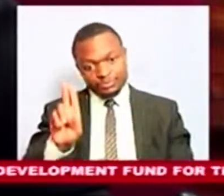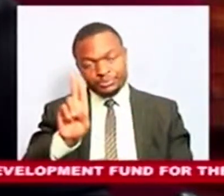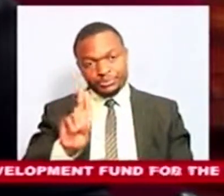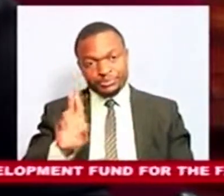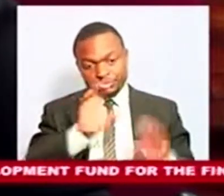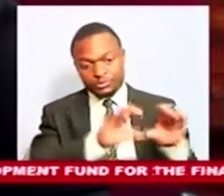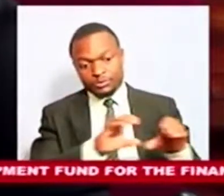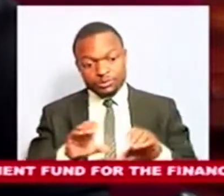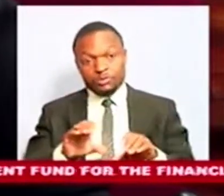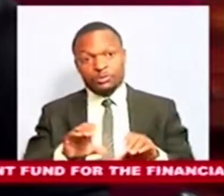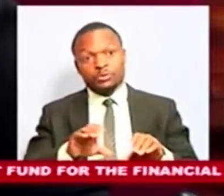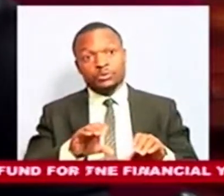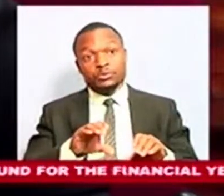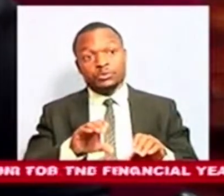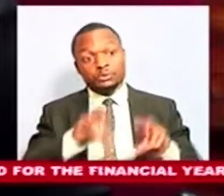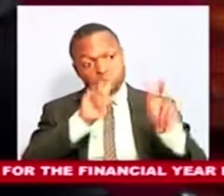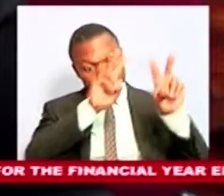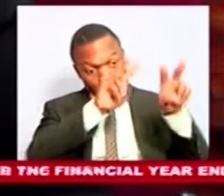do the verification.